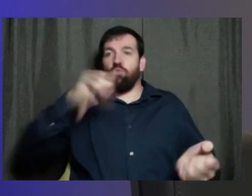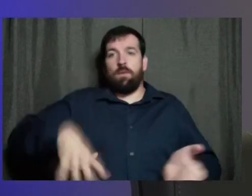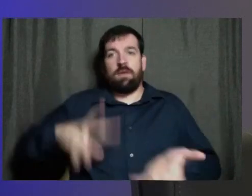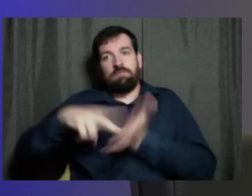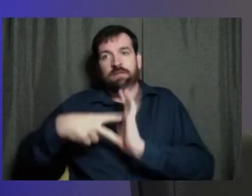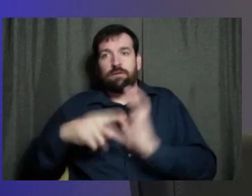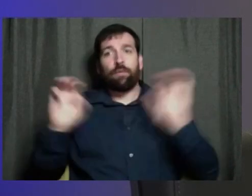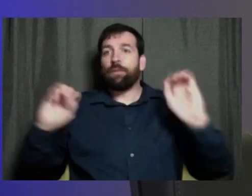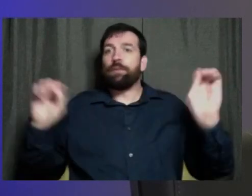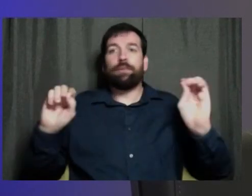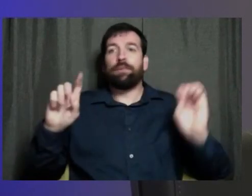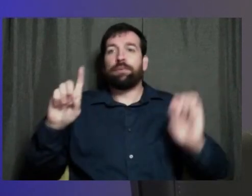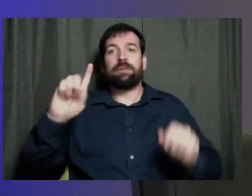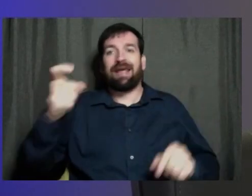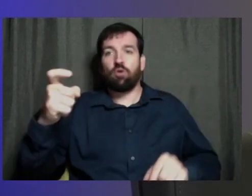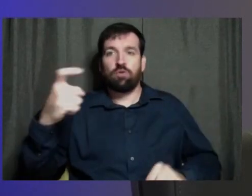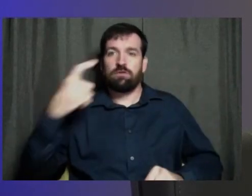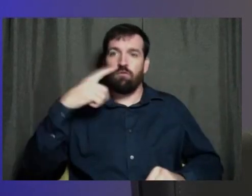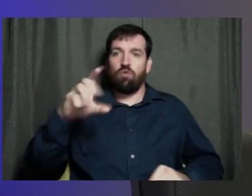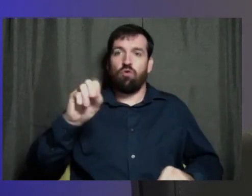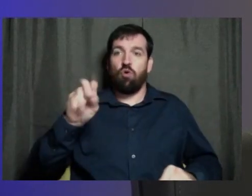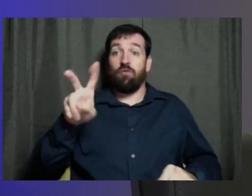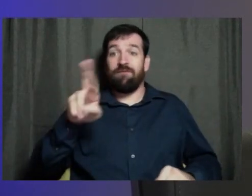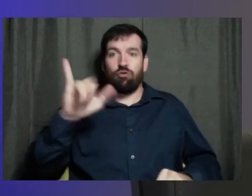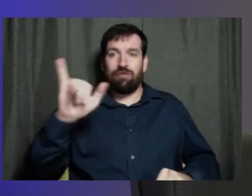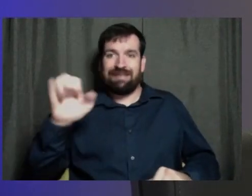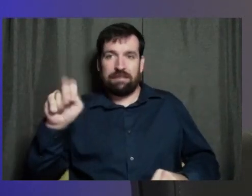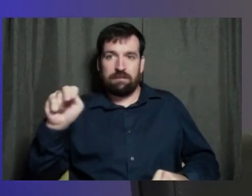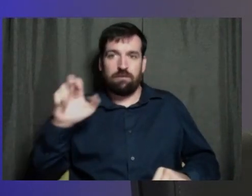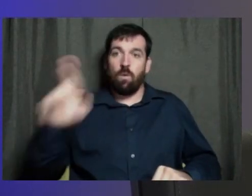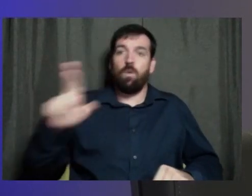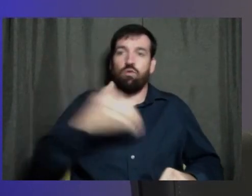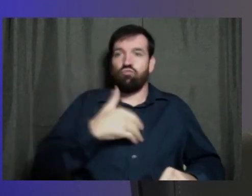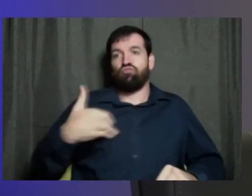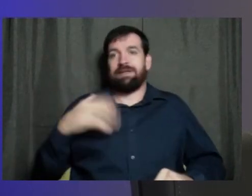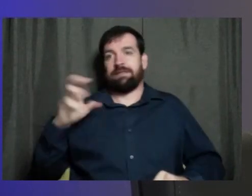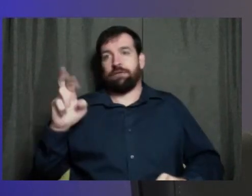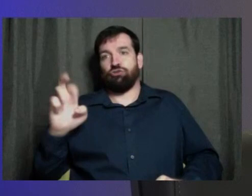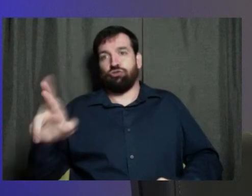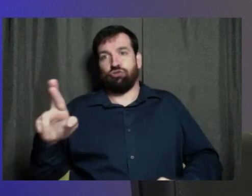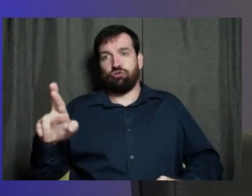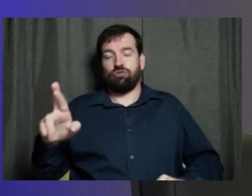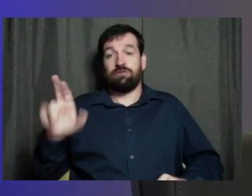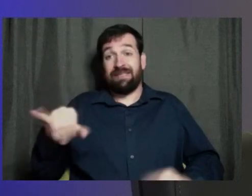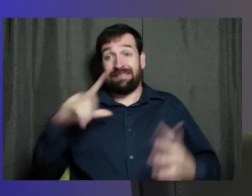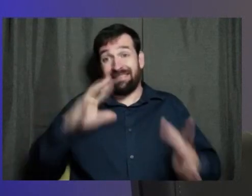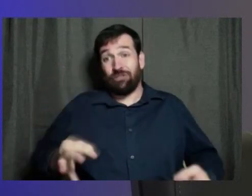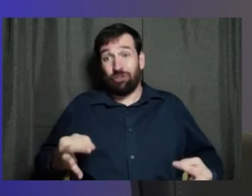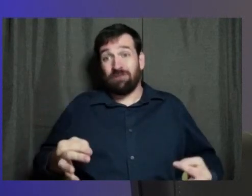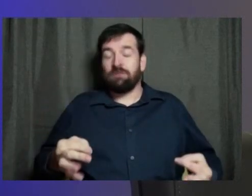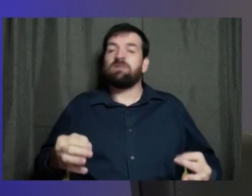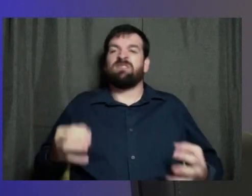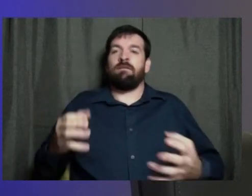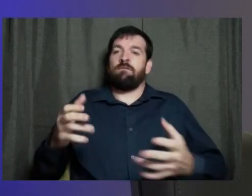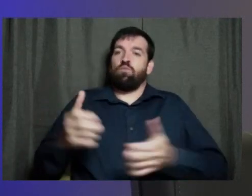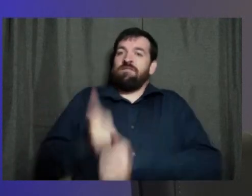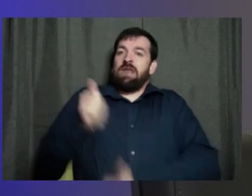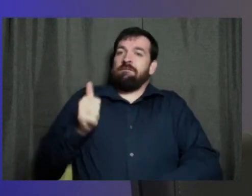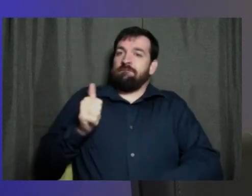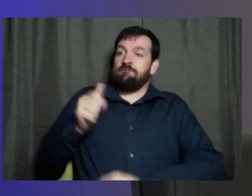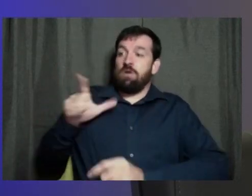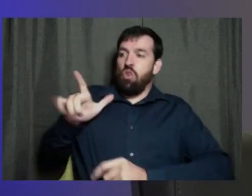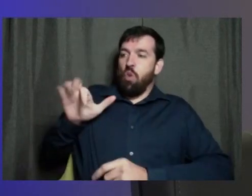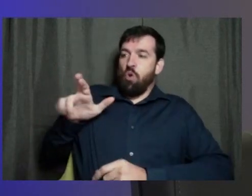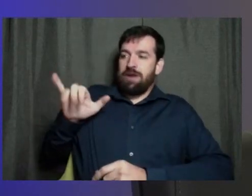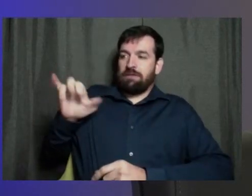breast cancer or ovarian cancer for that matter, these are decisions that are very preventative. So as Lauren articulated, you're talking